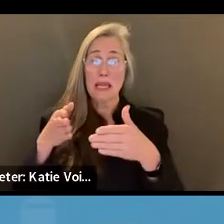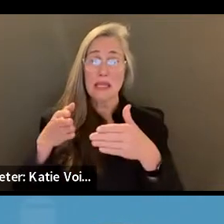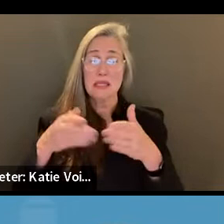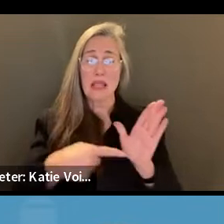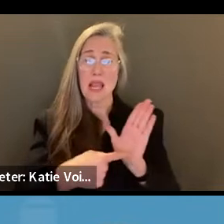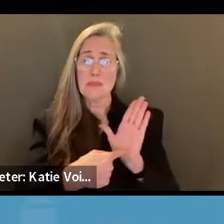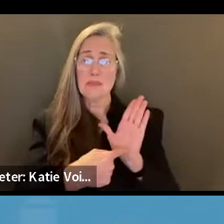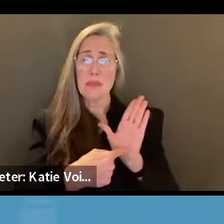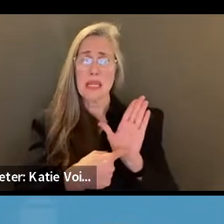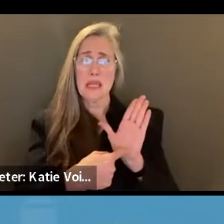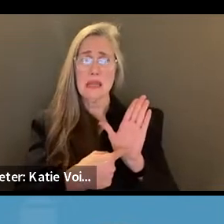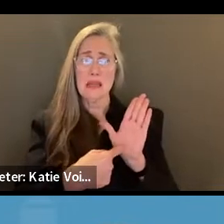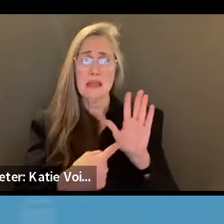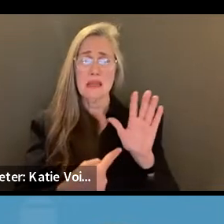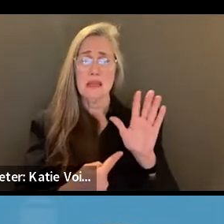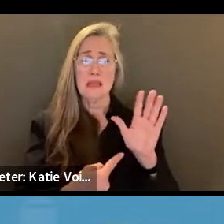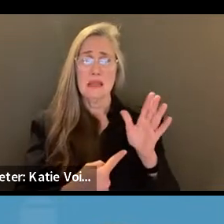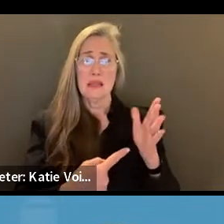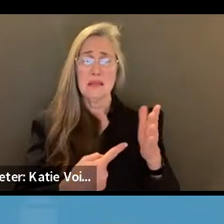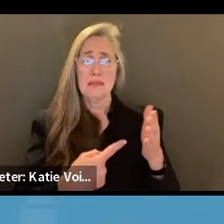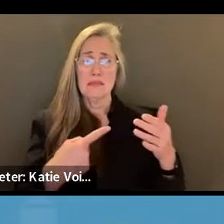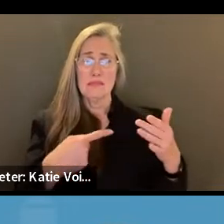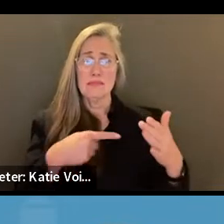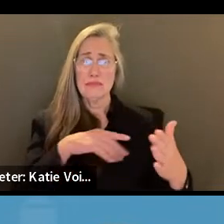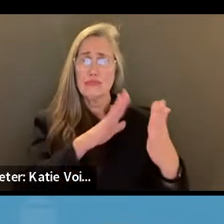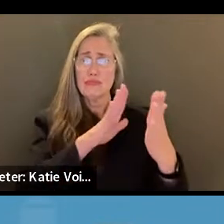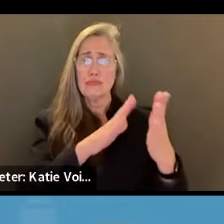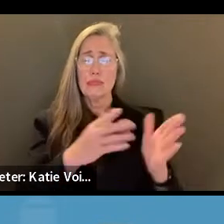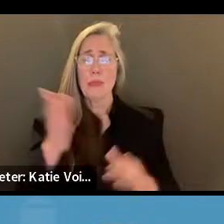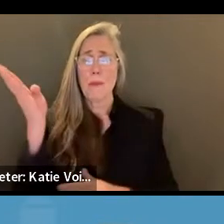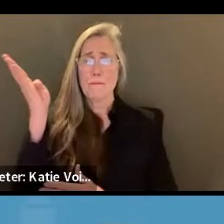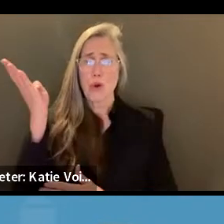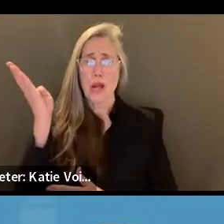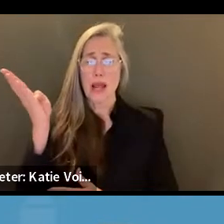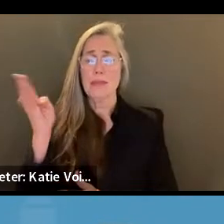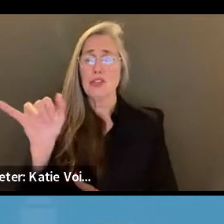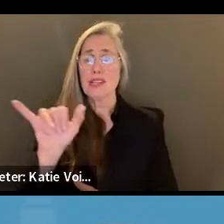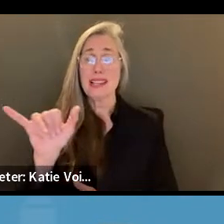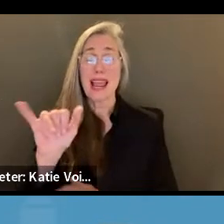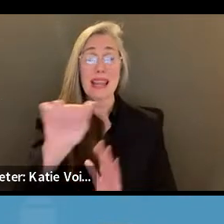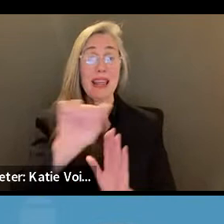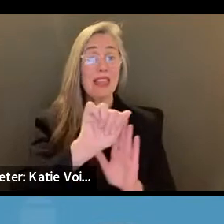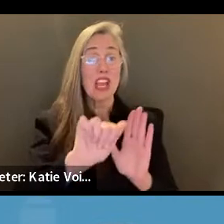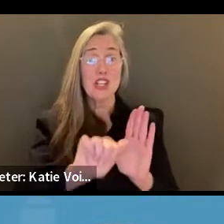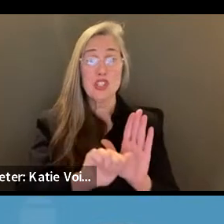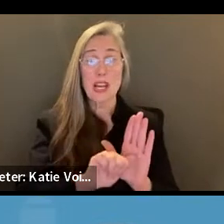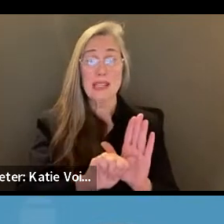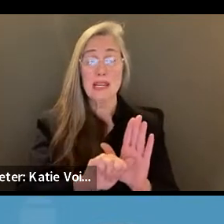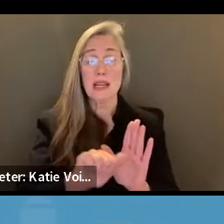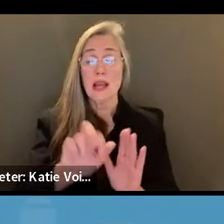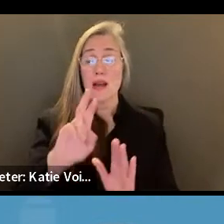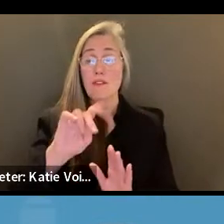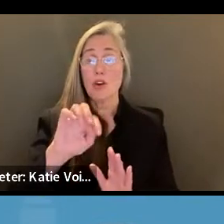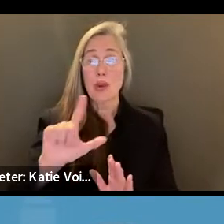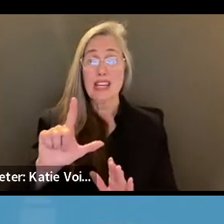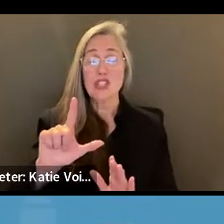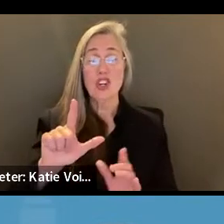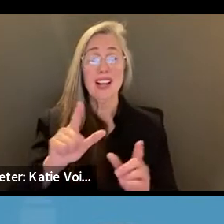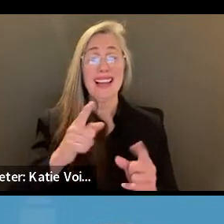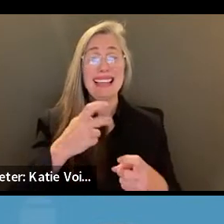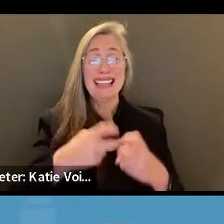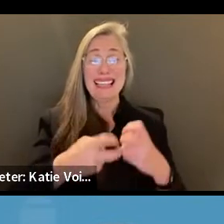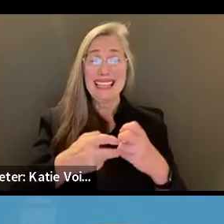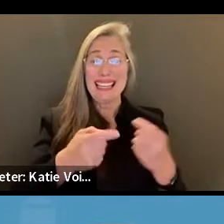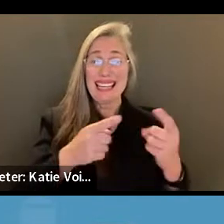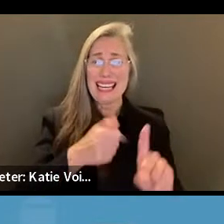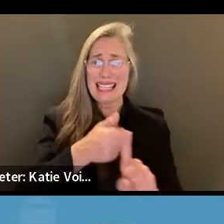the presentation with the agenda of racial incidences, let's